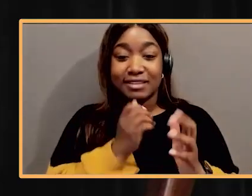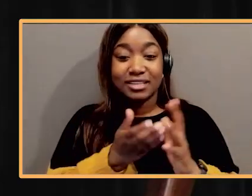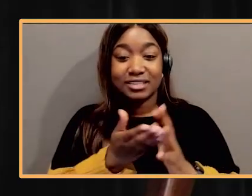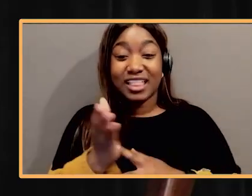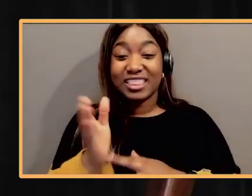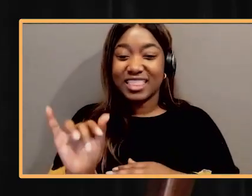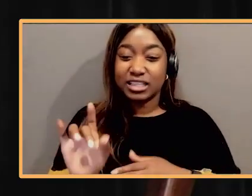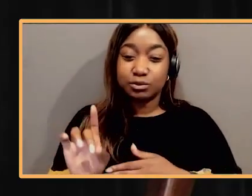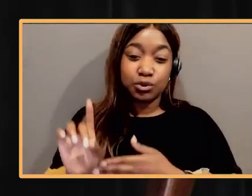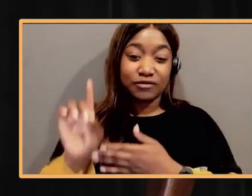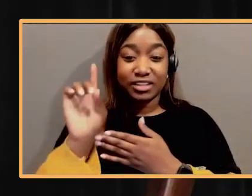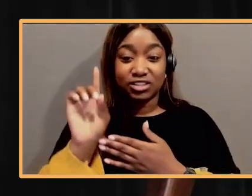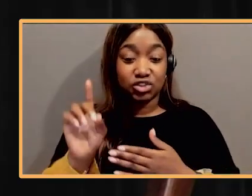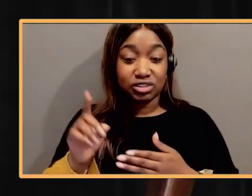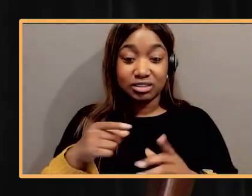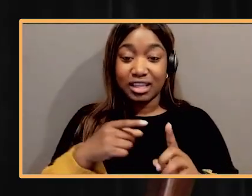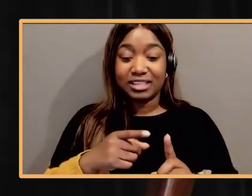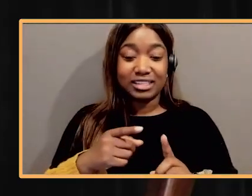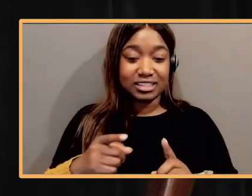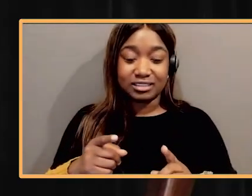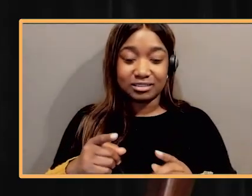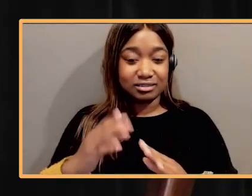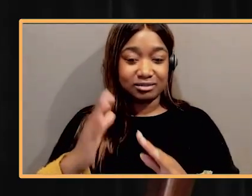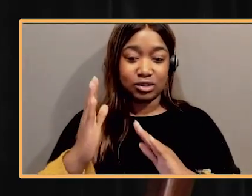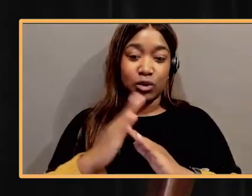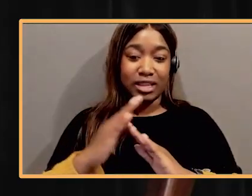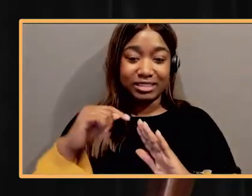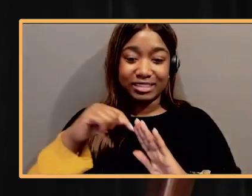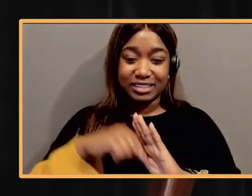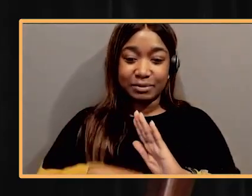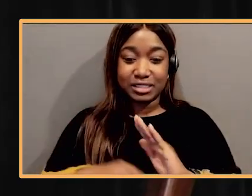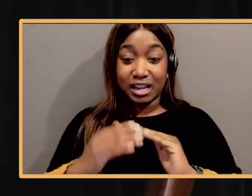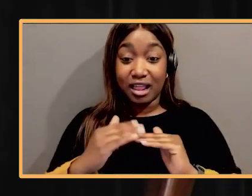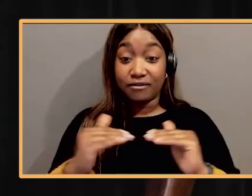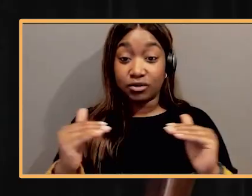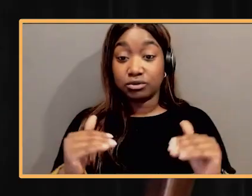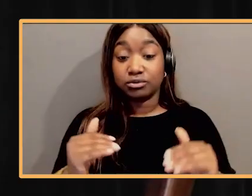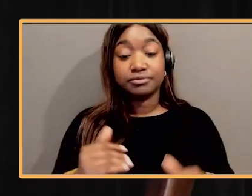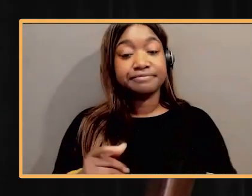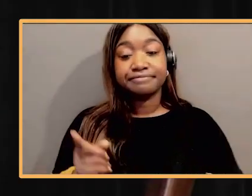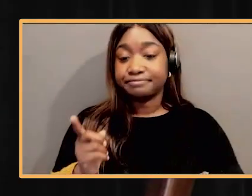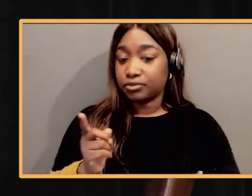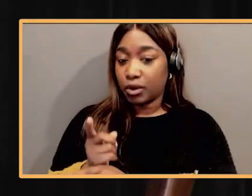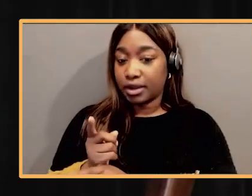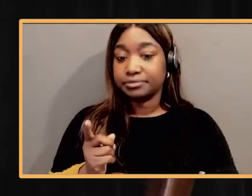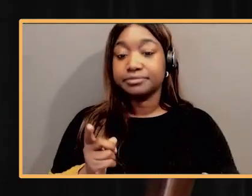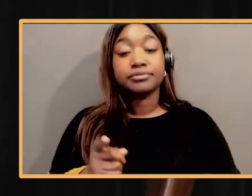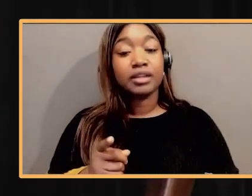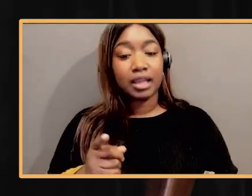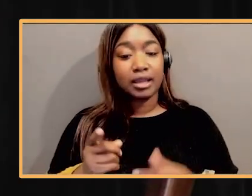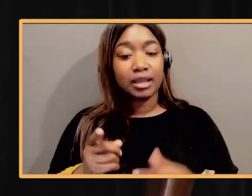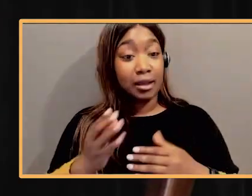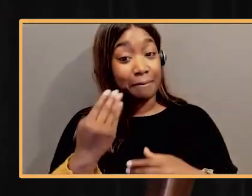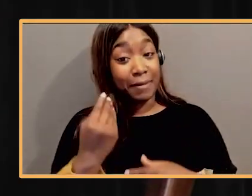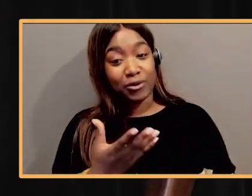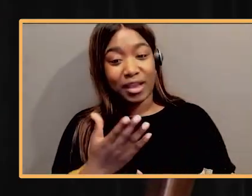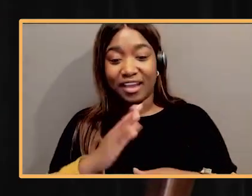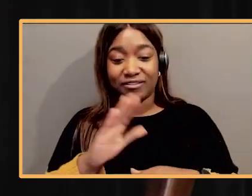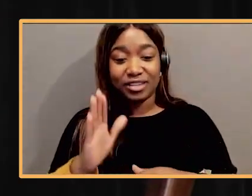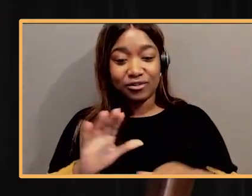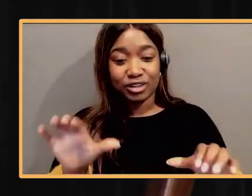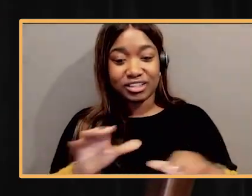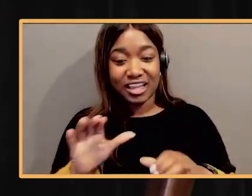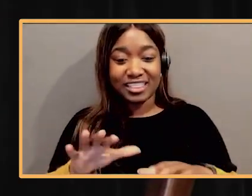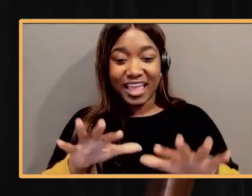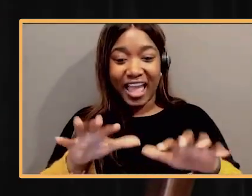its greatest, deepest level, right? And even when I do, and by the way, I've never done the iceberg in any of the